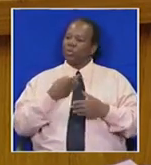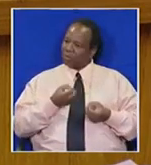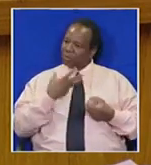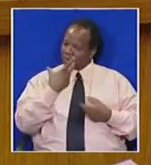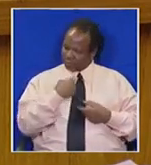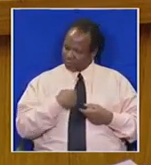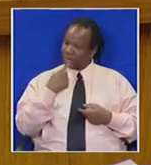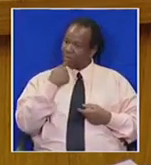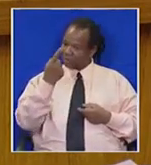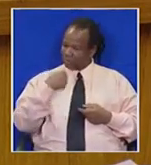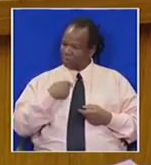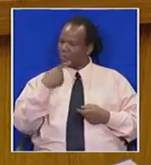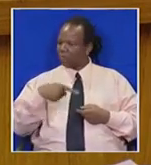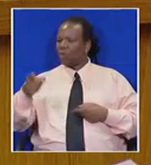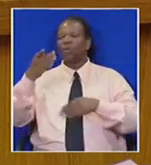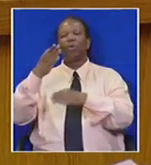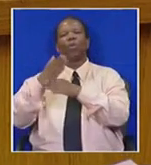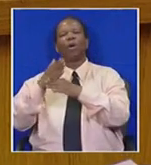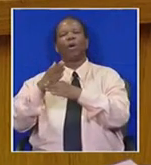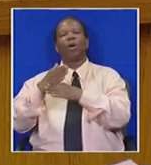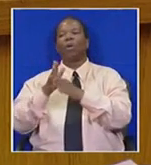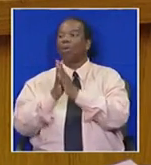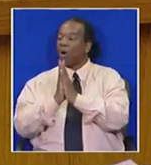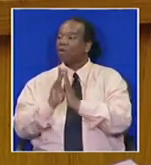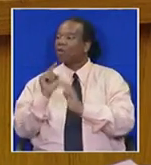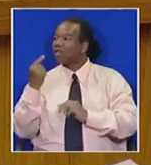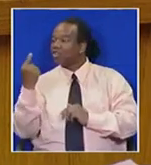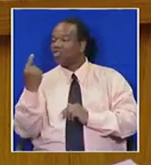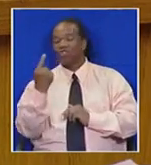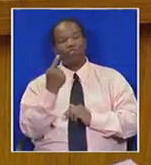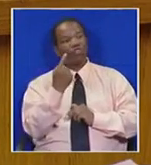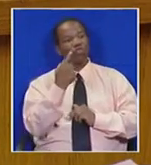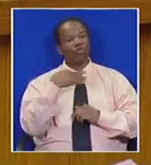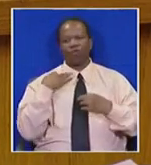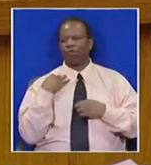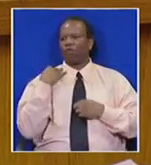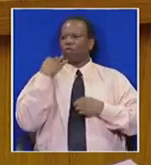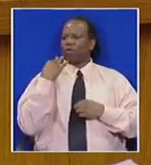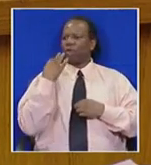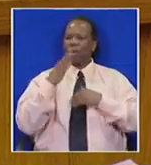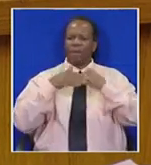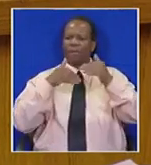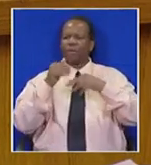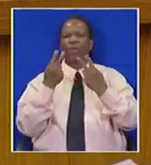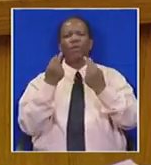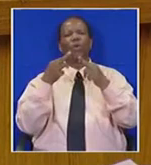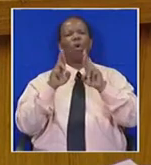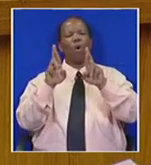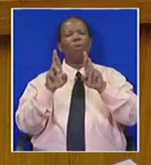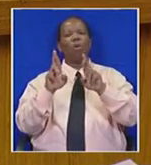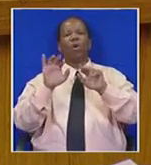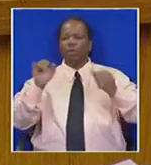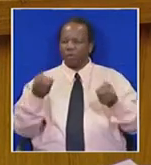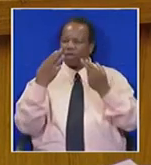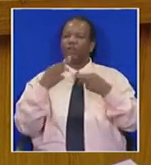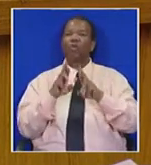suit, and each one of us to volunteer to be an activist of this renewed hope. It was a call to each one of us to lend a hand